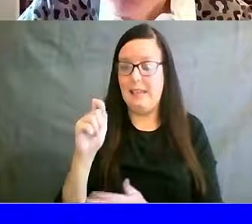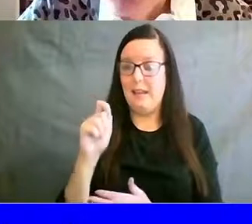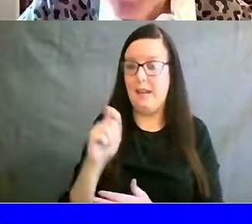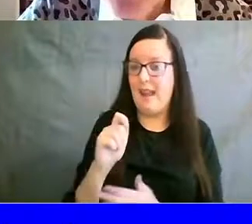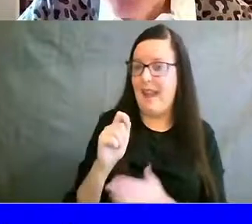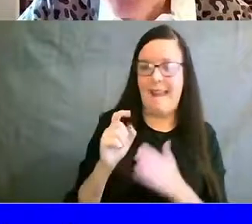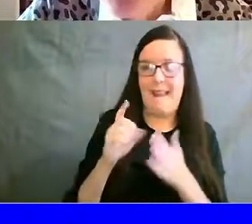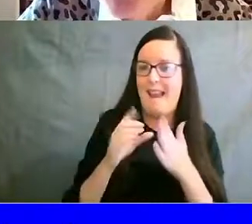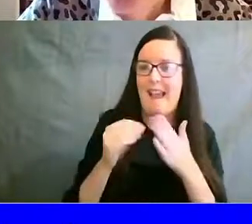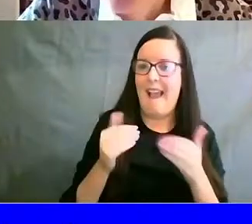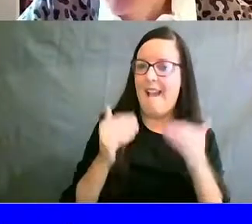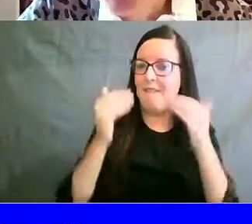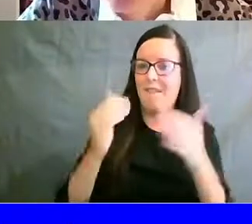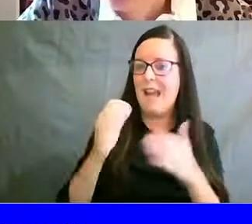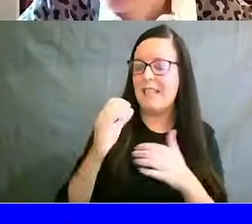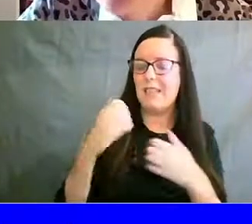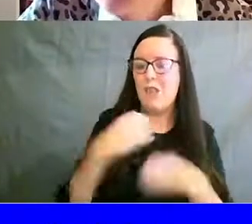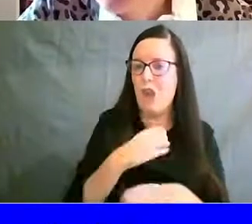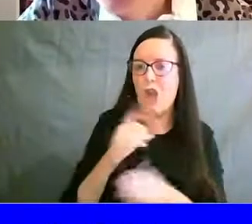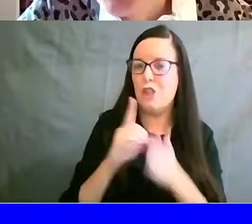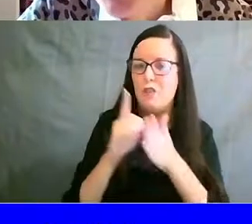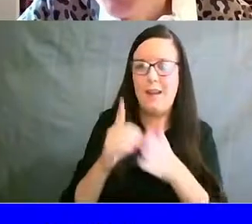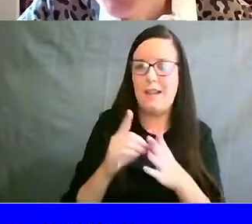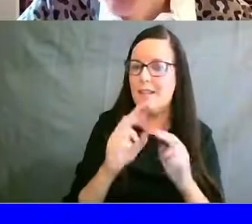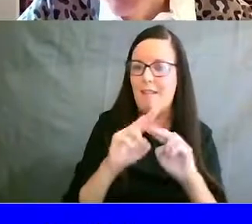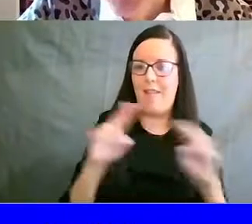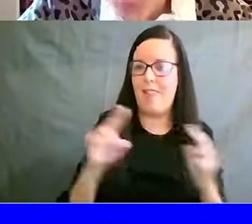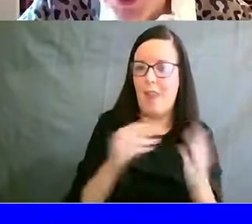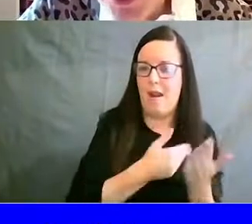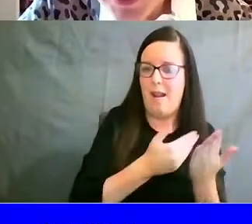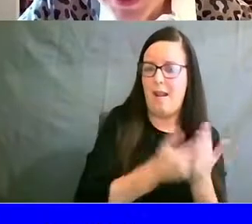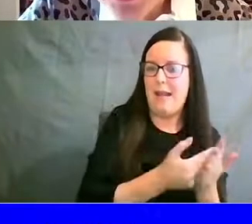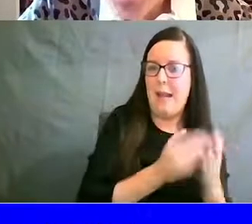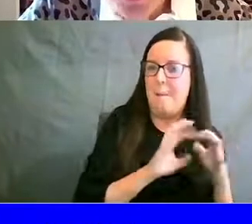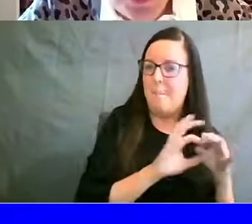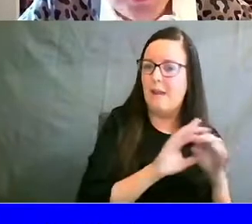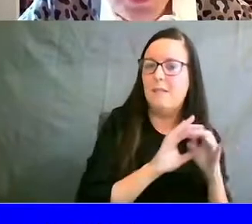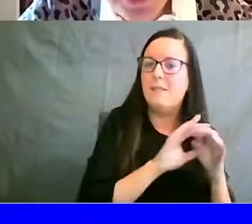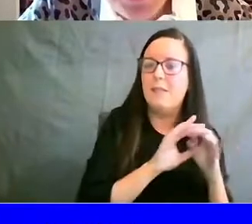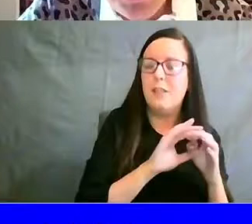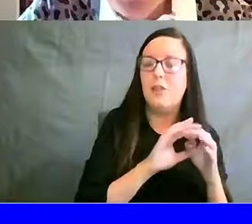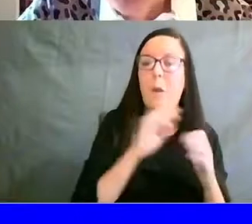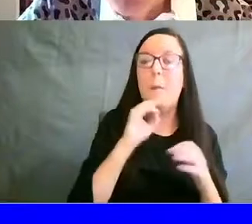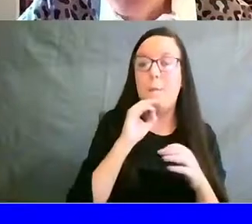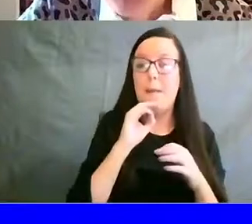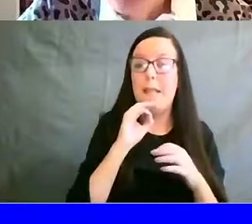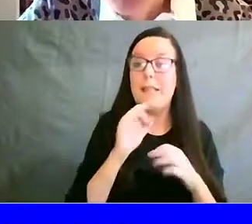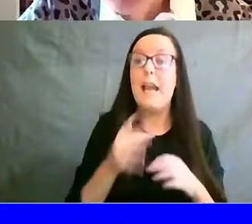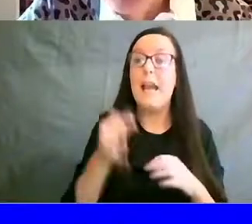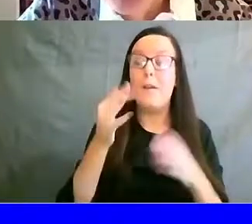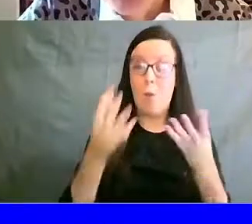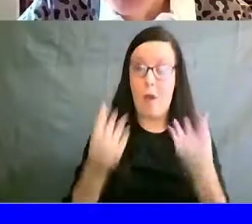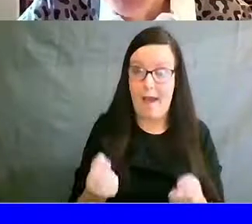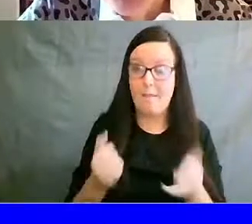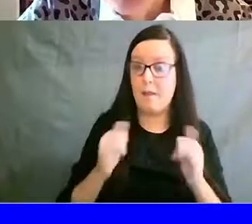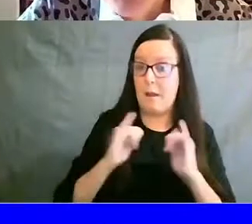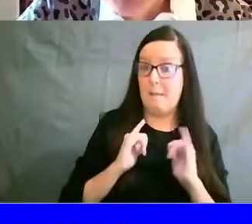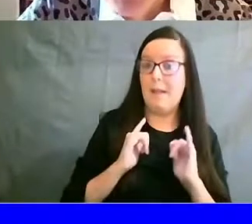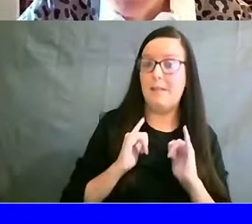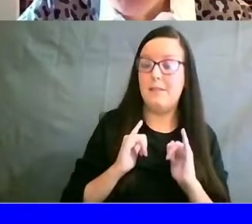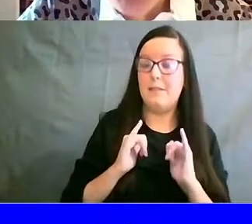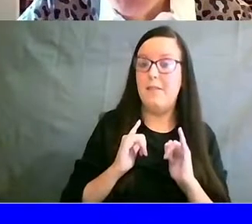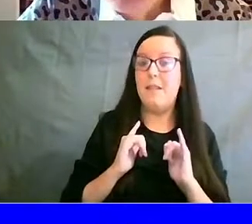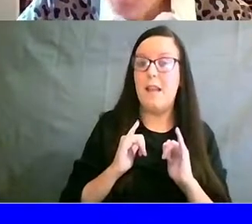binding if it relates to the refusal of treatment for a mental disorder. In other words, you can, when you have capacity, make an advanced healthcare